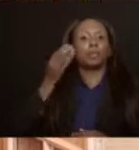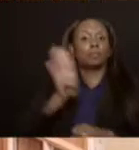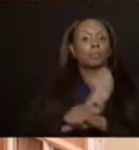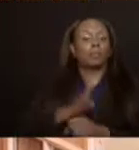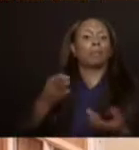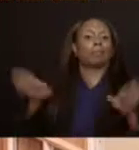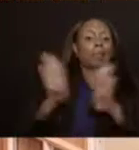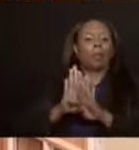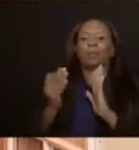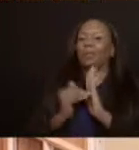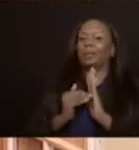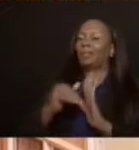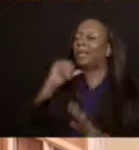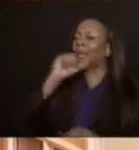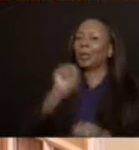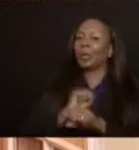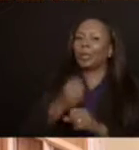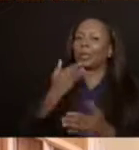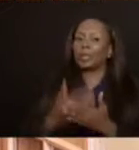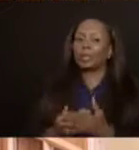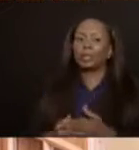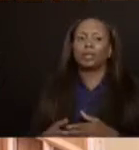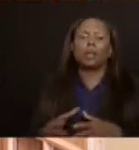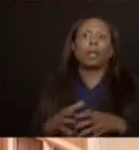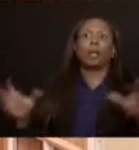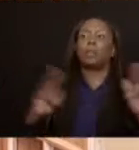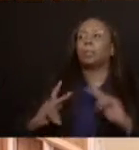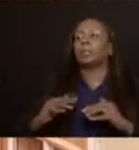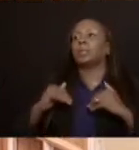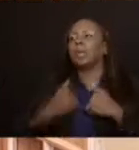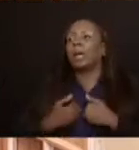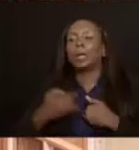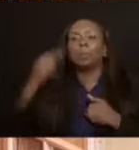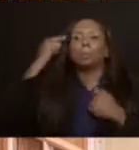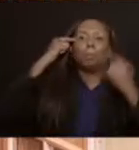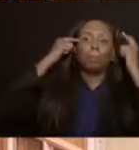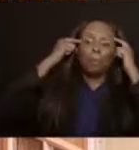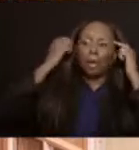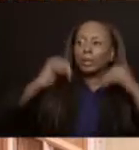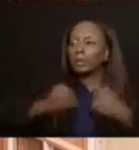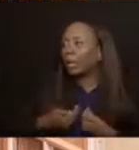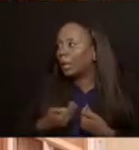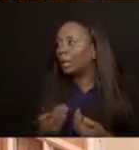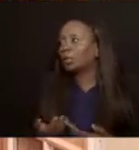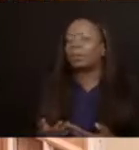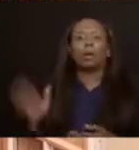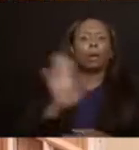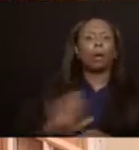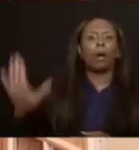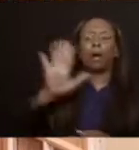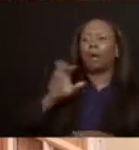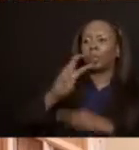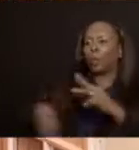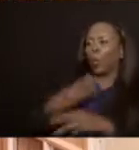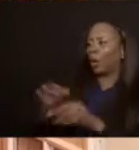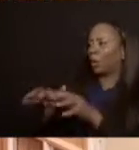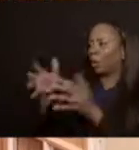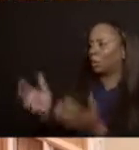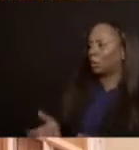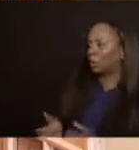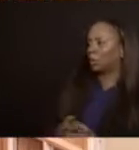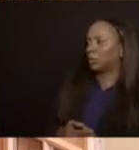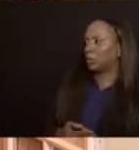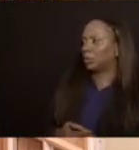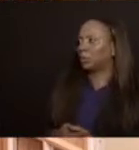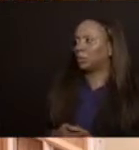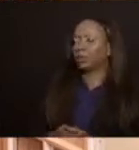there's a lot of mental fatigue, not just in Barbados, but across the world. The Prime Minister of Norway, Erna Solberg, has indicated